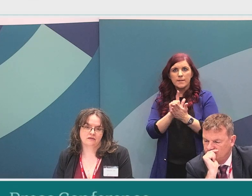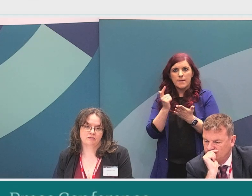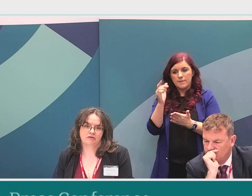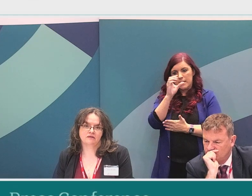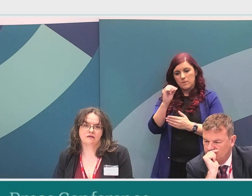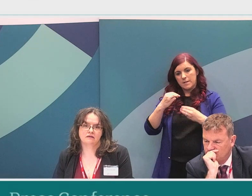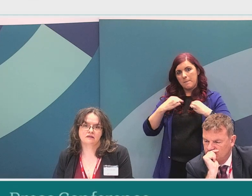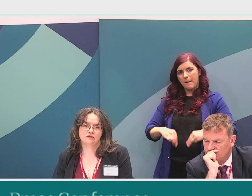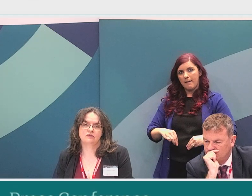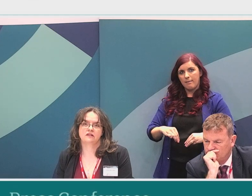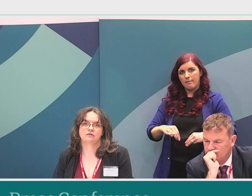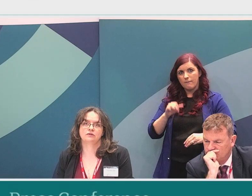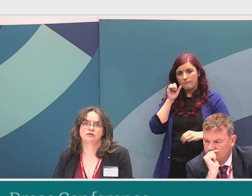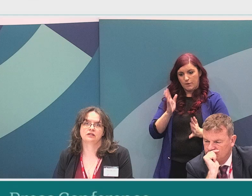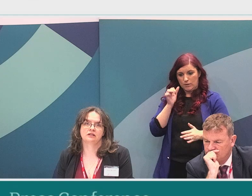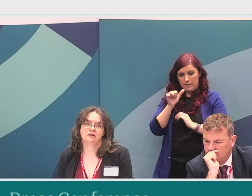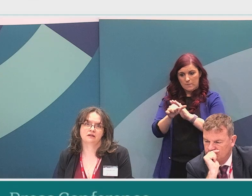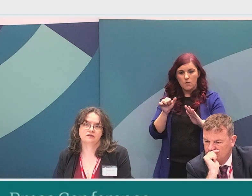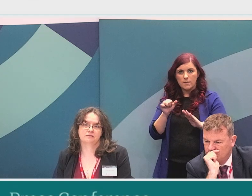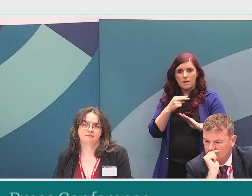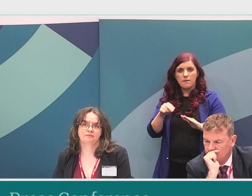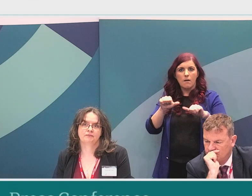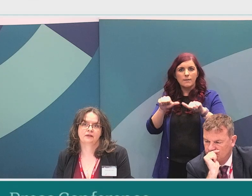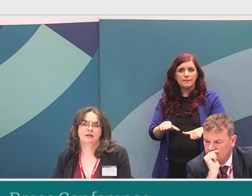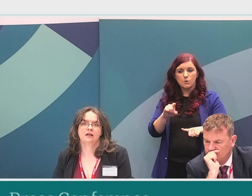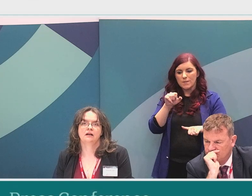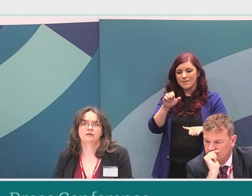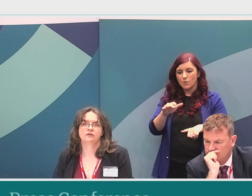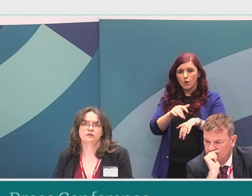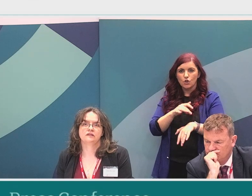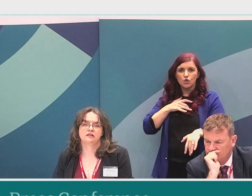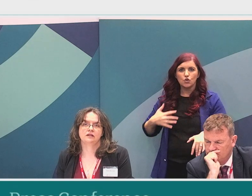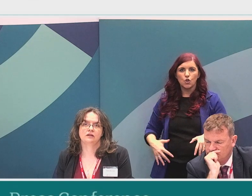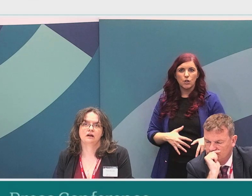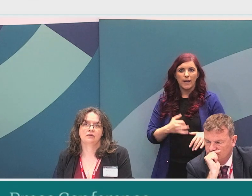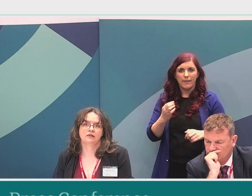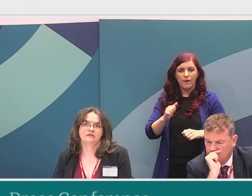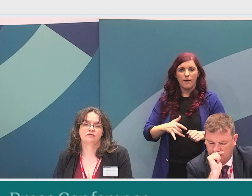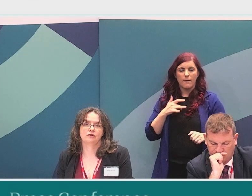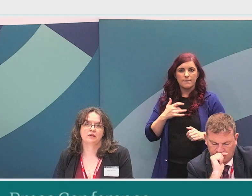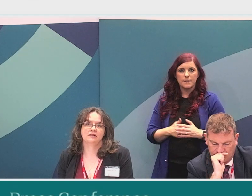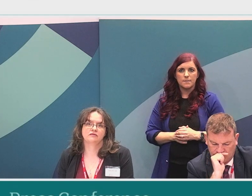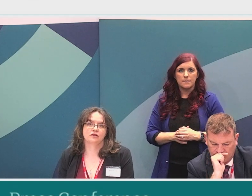have experienced non-consensual sexual touching in their lifetime. And also you can see high rates for males for